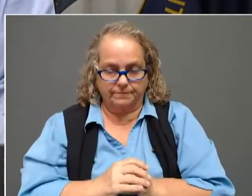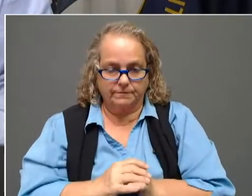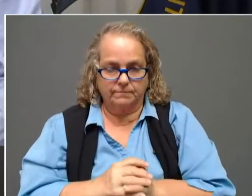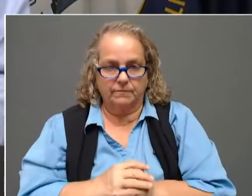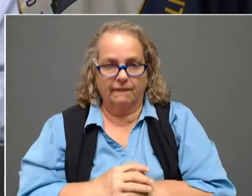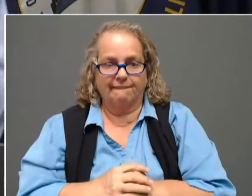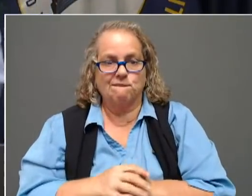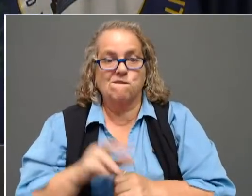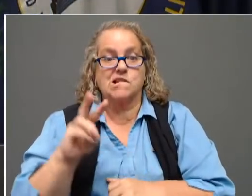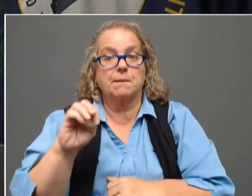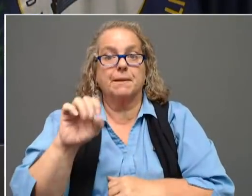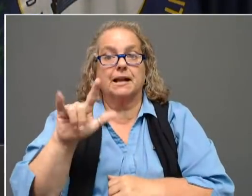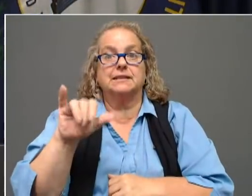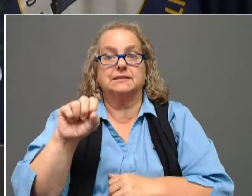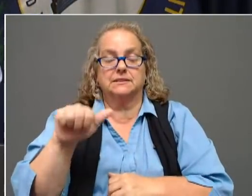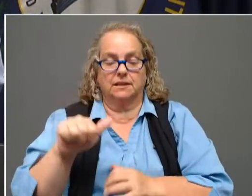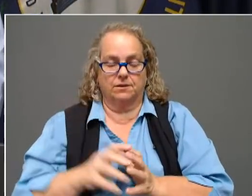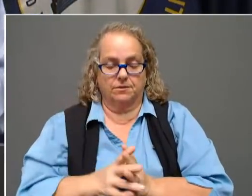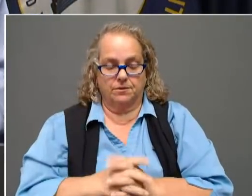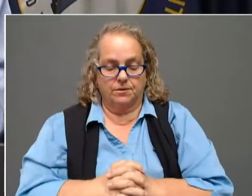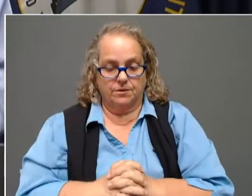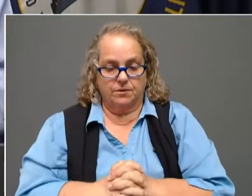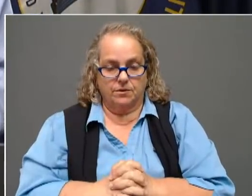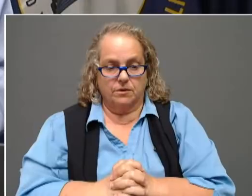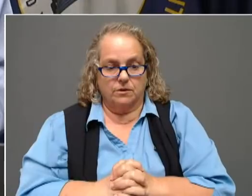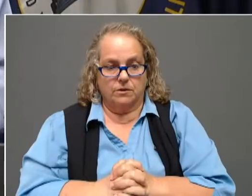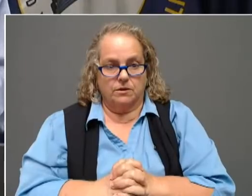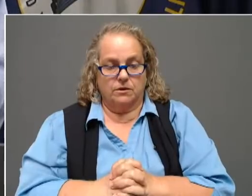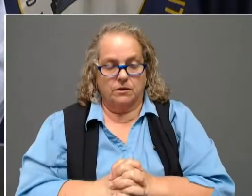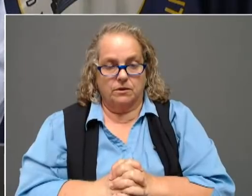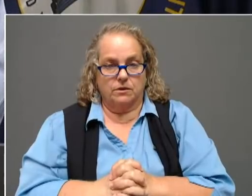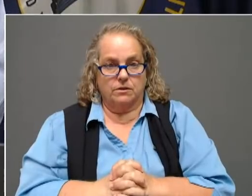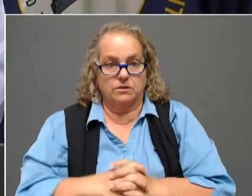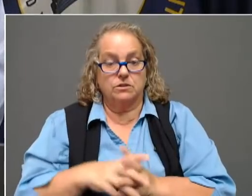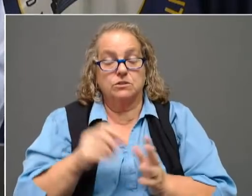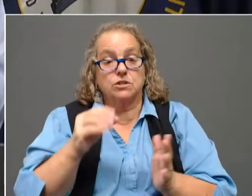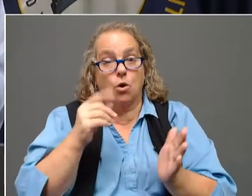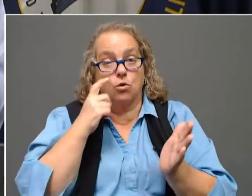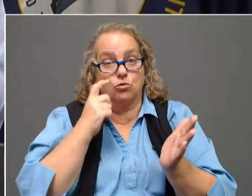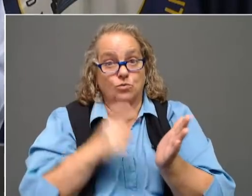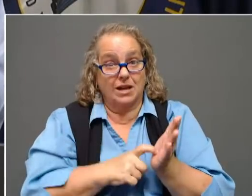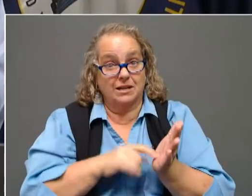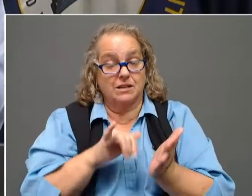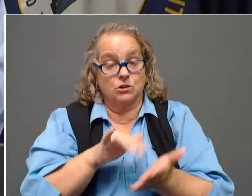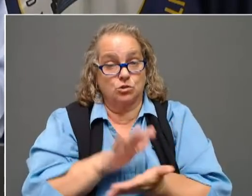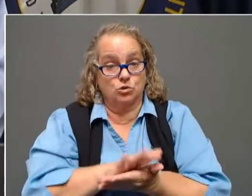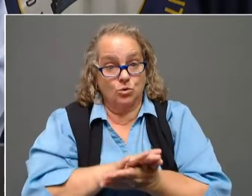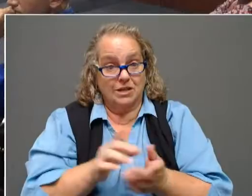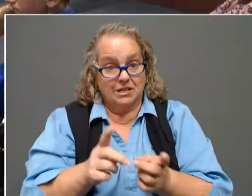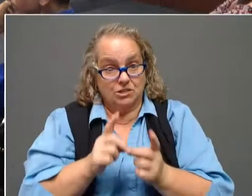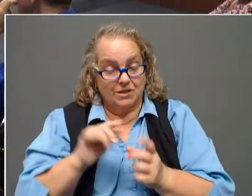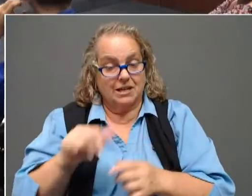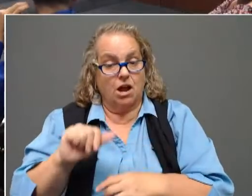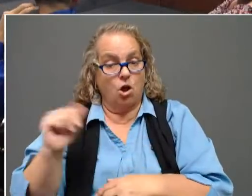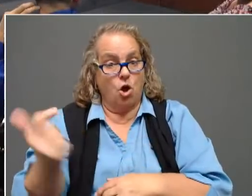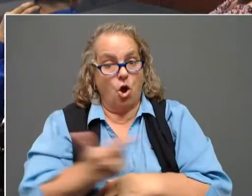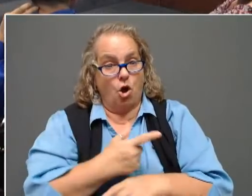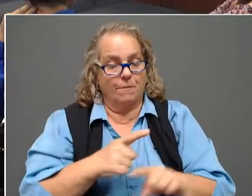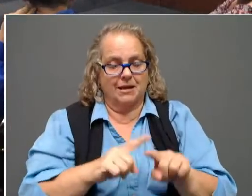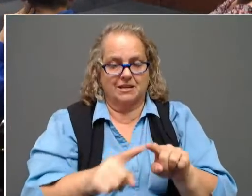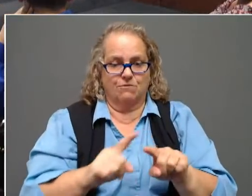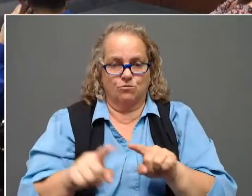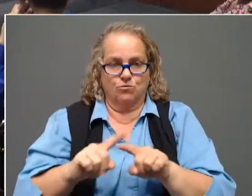Melissa. So, recognizing that school districts can all take a different approach, will there be a